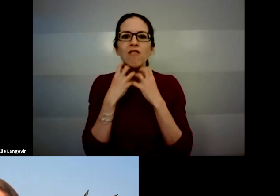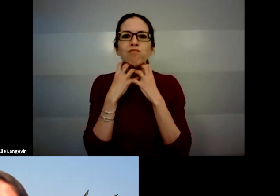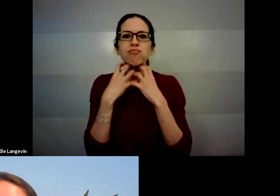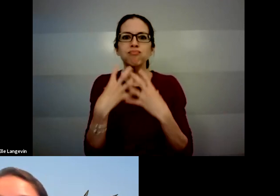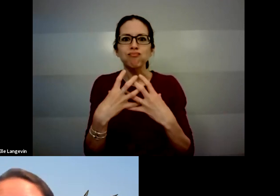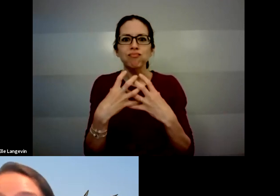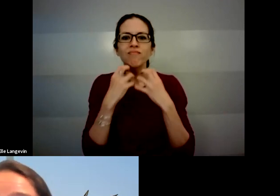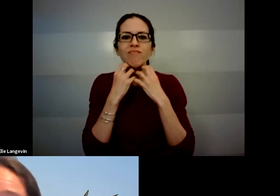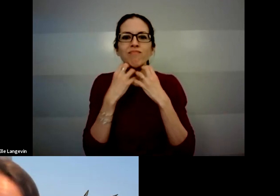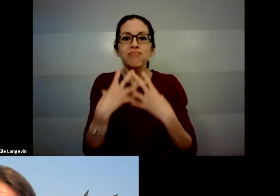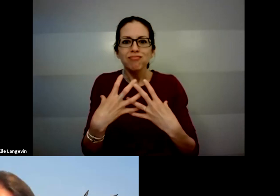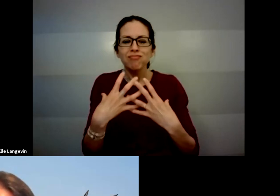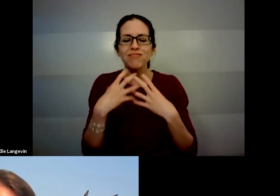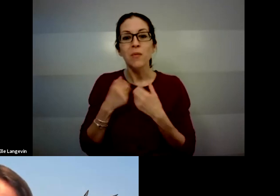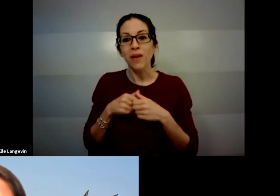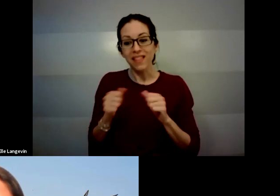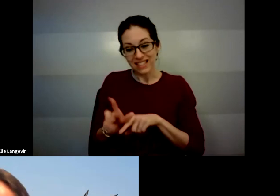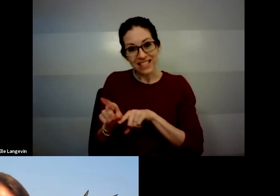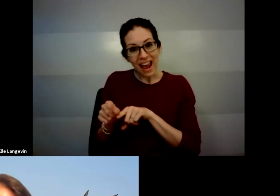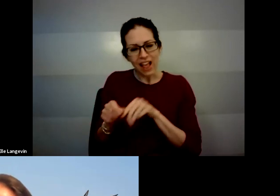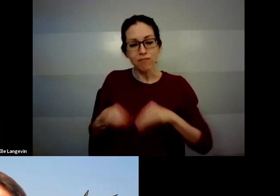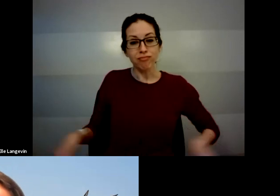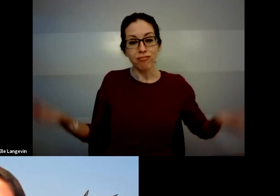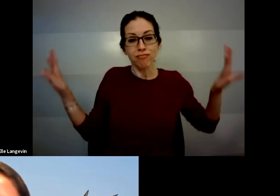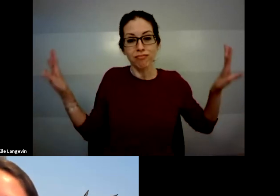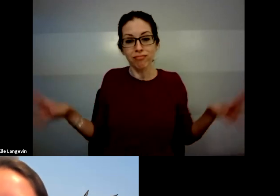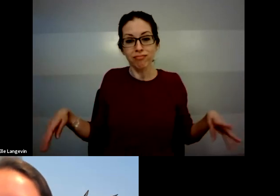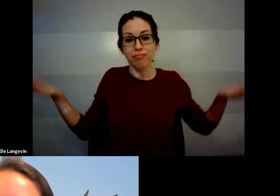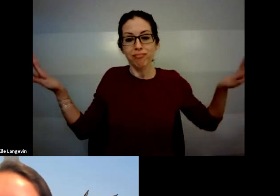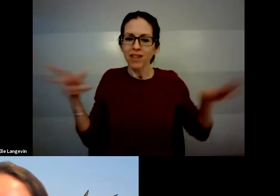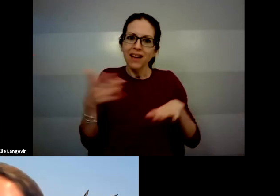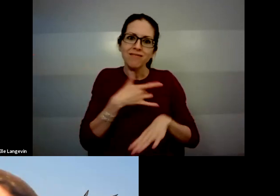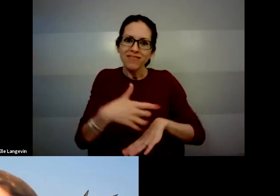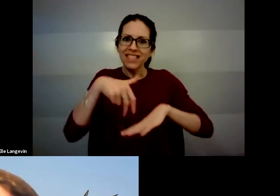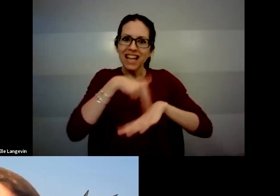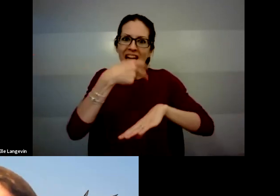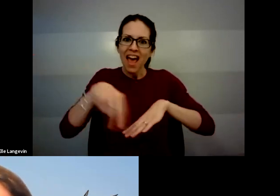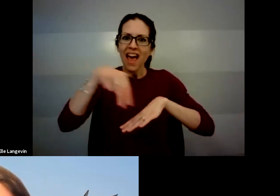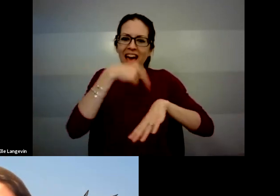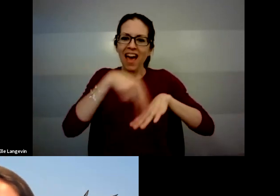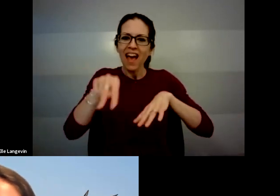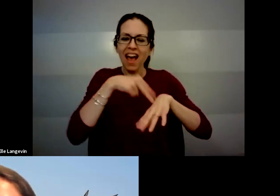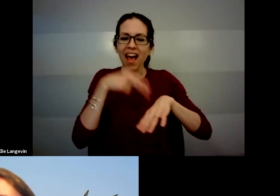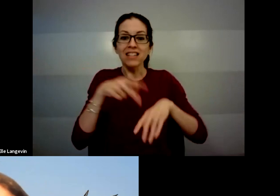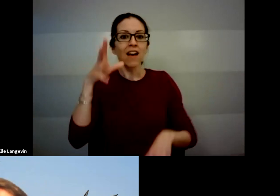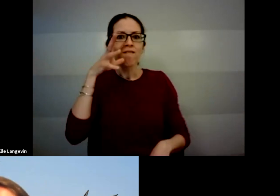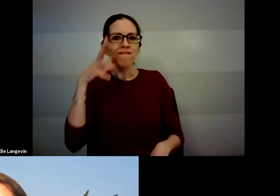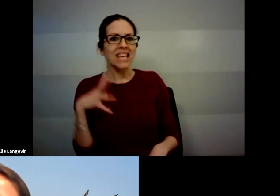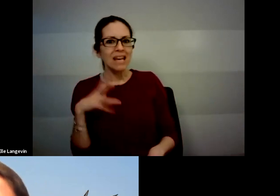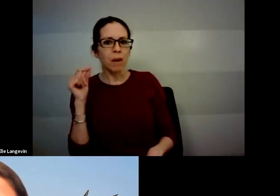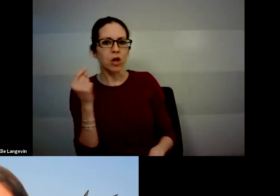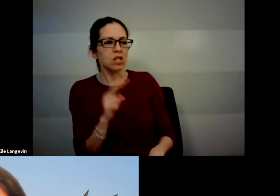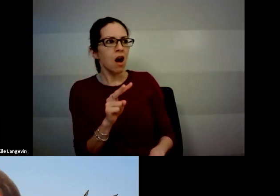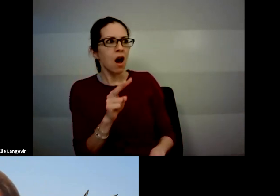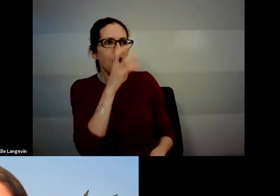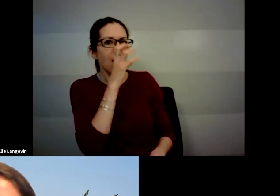tail feathers and they dance around on these little dancing pads that attract the females to them. And after I had that experience, I was sold.